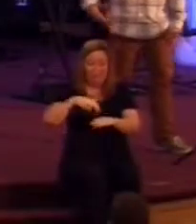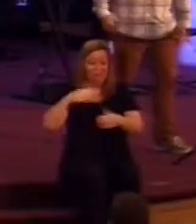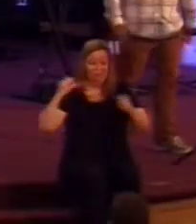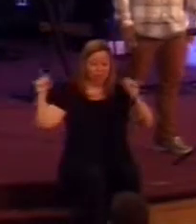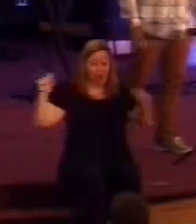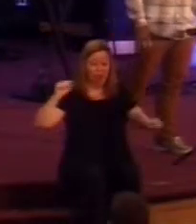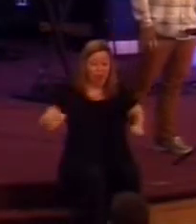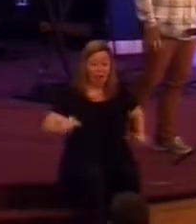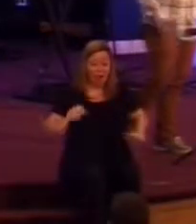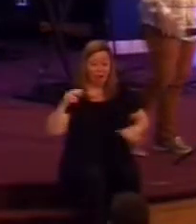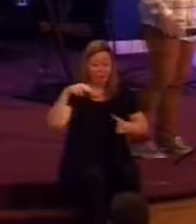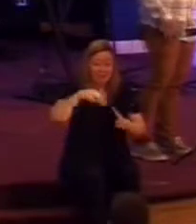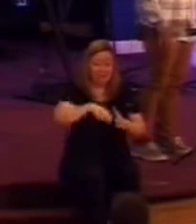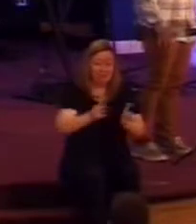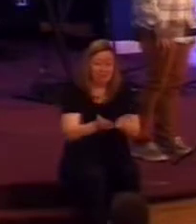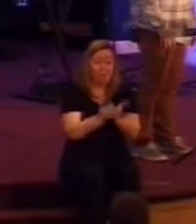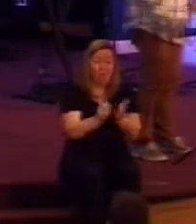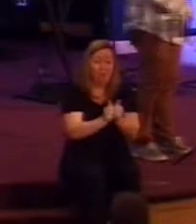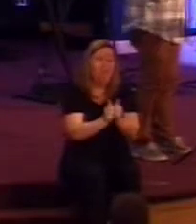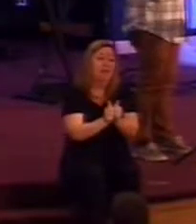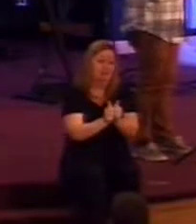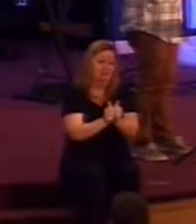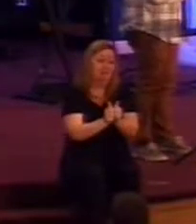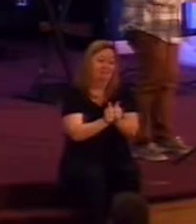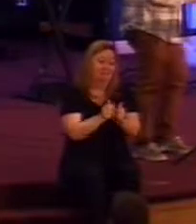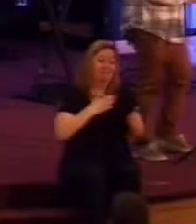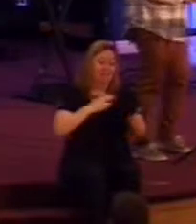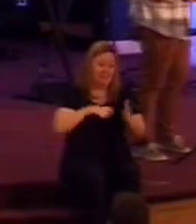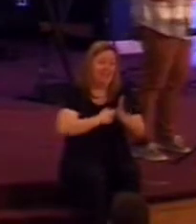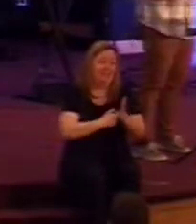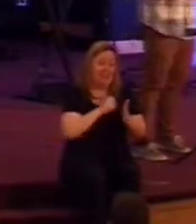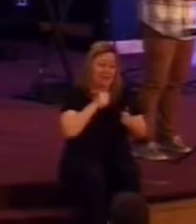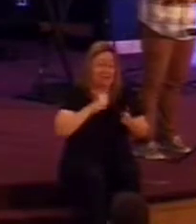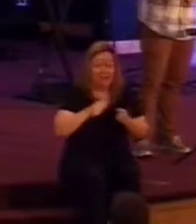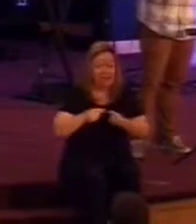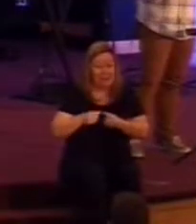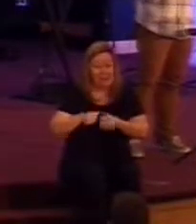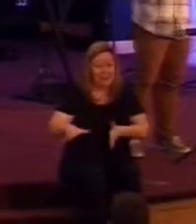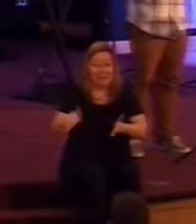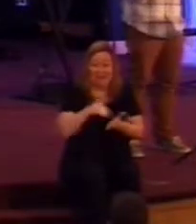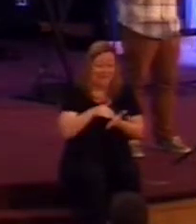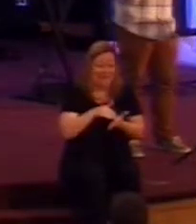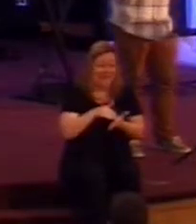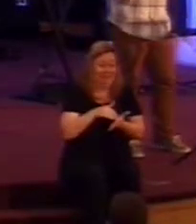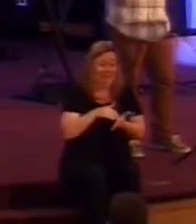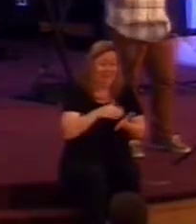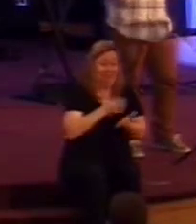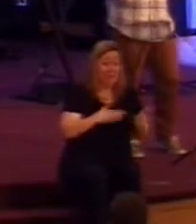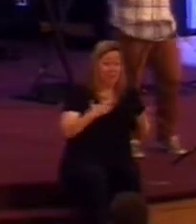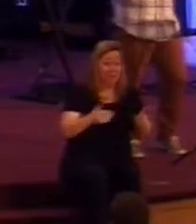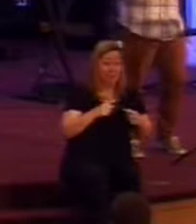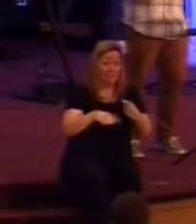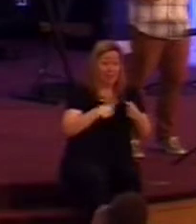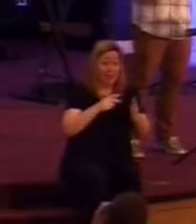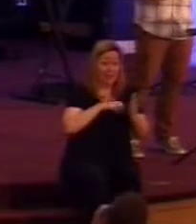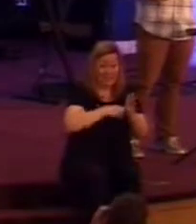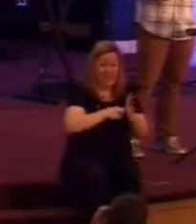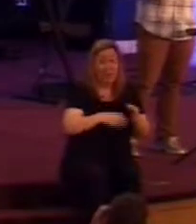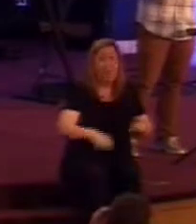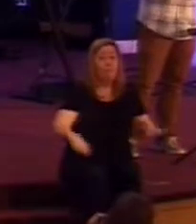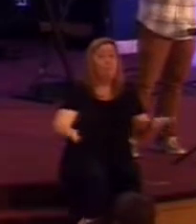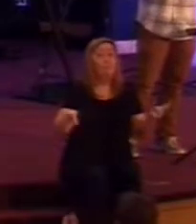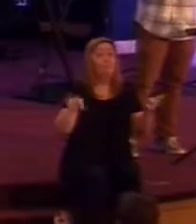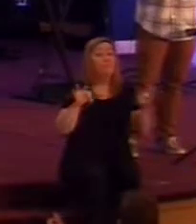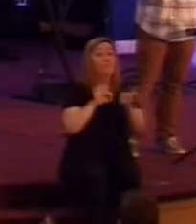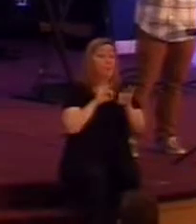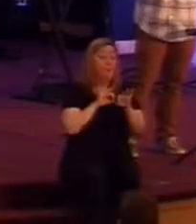got in the boat, and I went fishing, had my keys on me. And I didn't let them go. But there is something about keys, obviously, that's really important. I